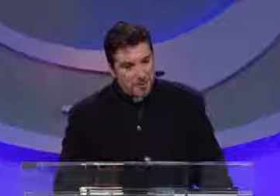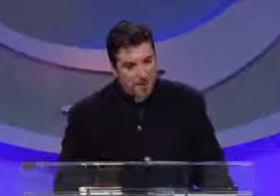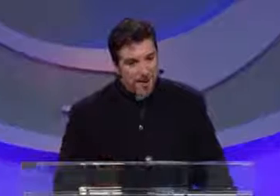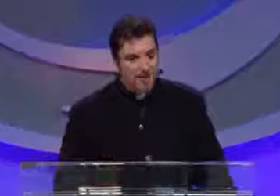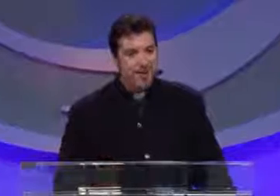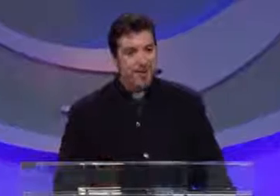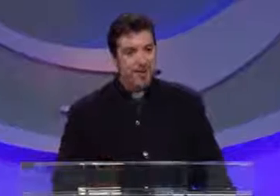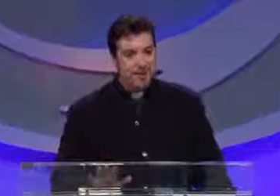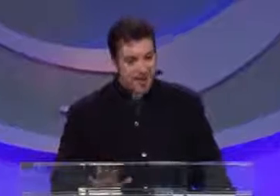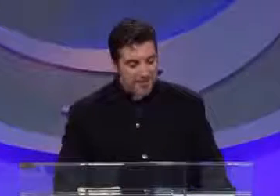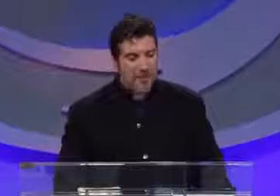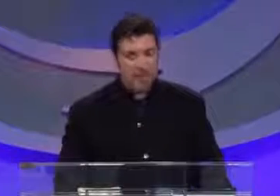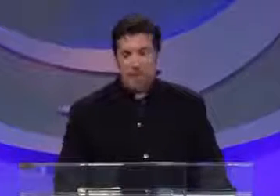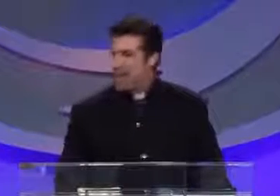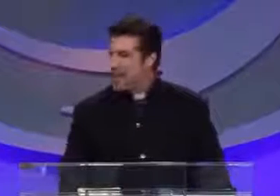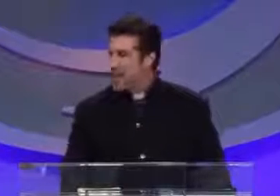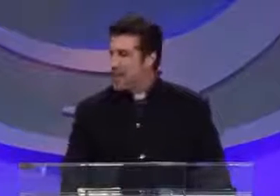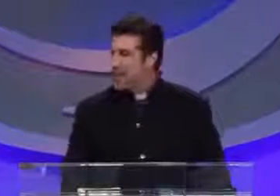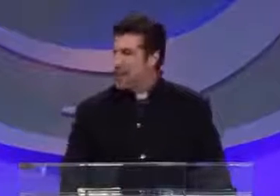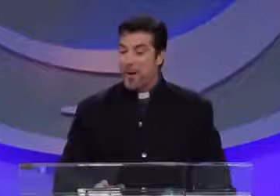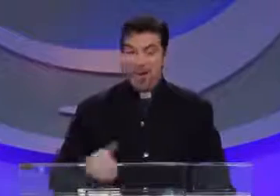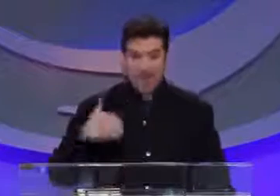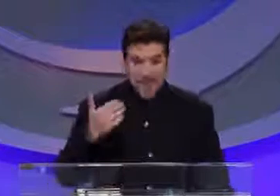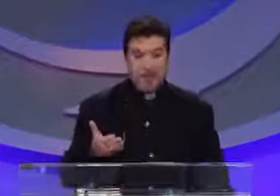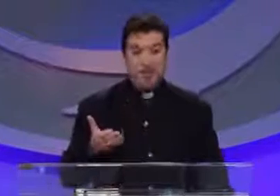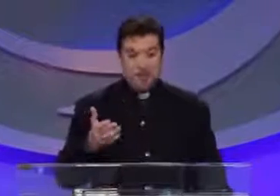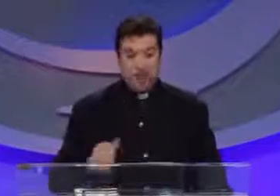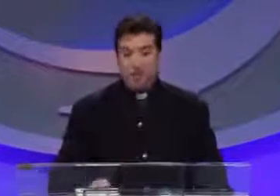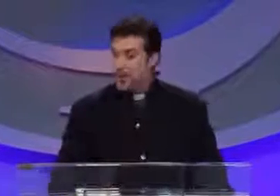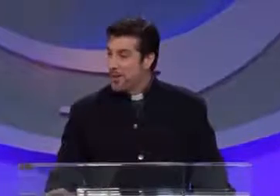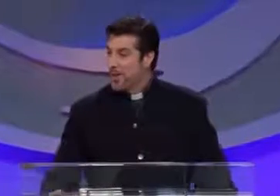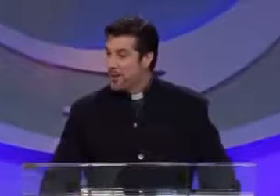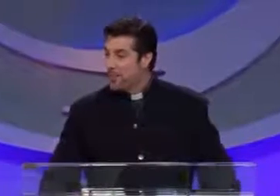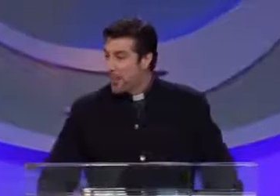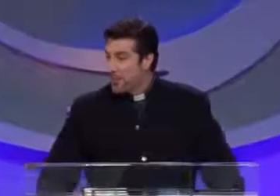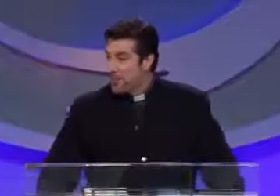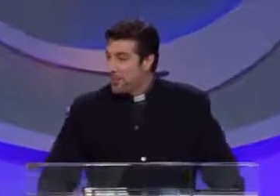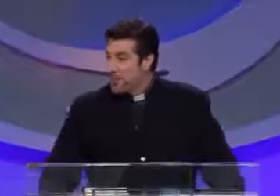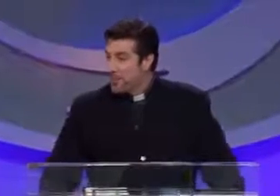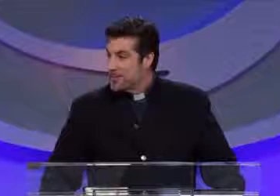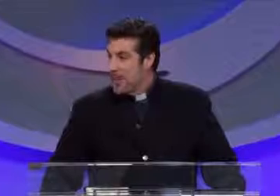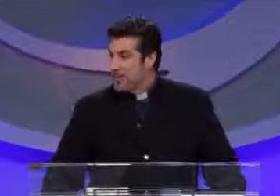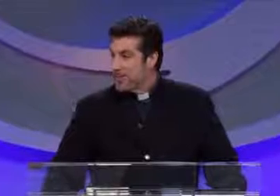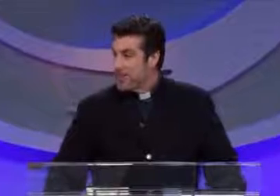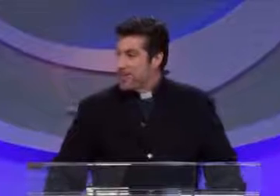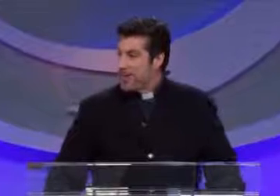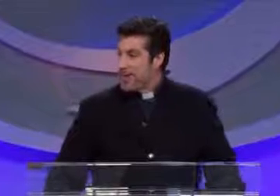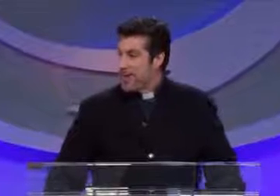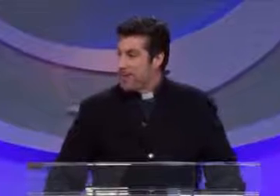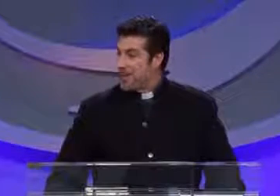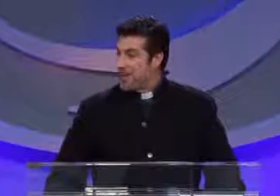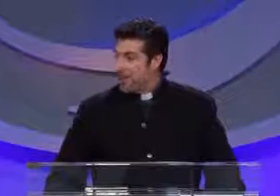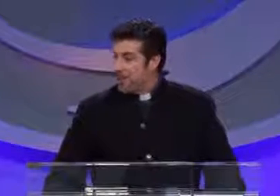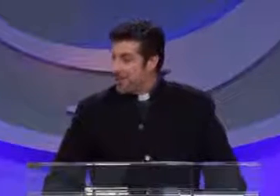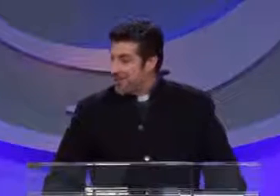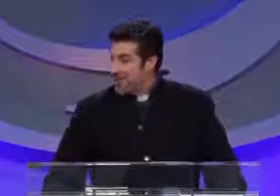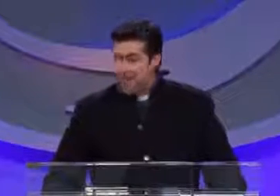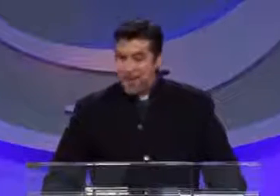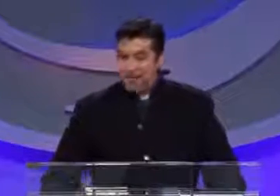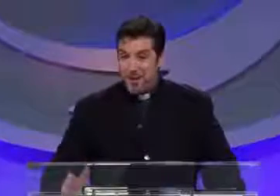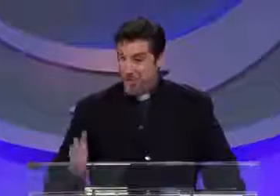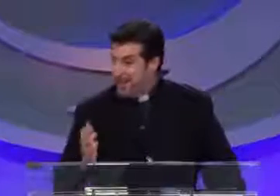I was on the train leaving Rome that day when they announced the Pope. And the Pope was Mario Jorge